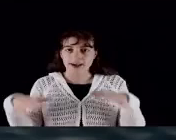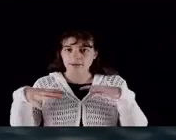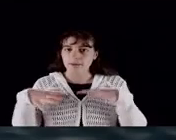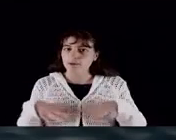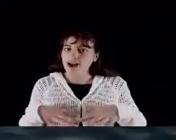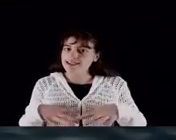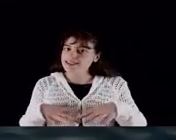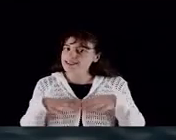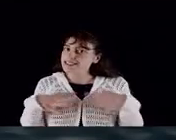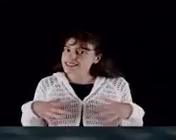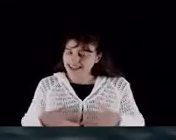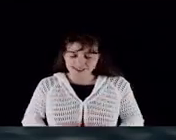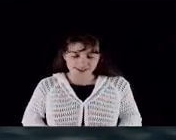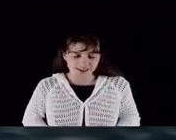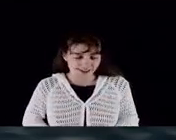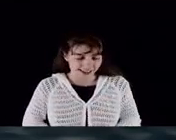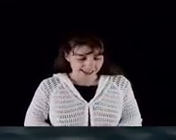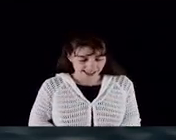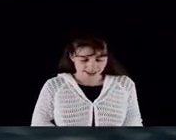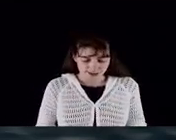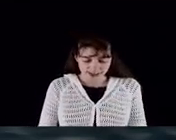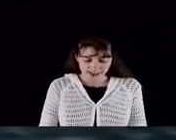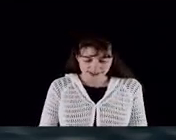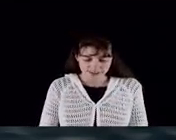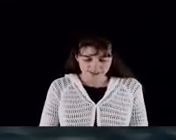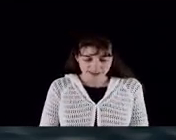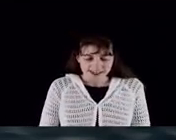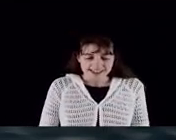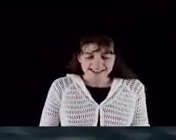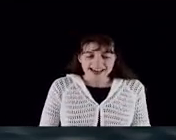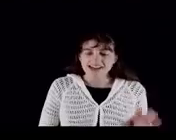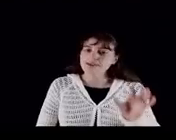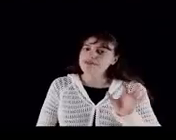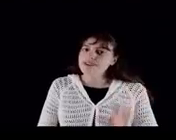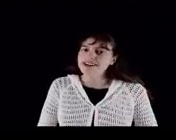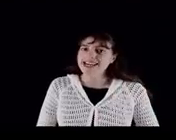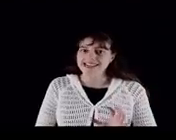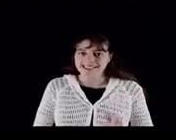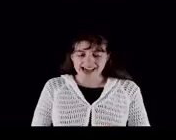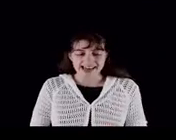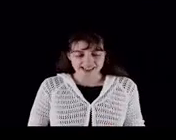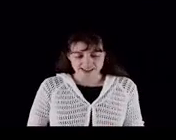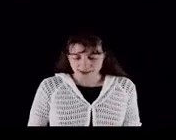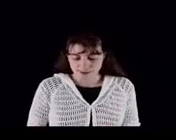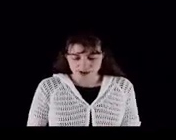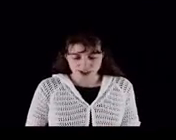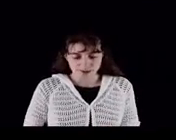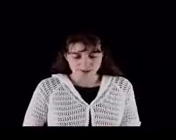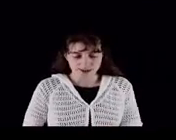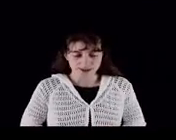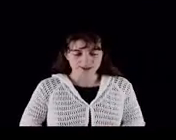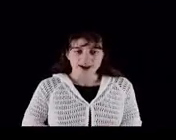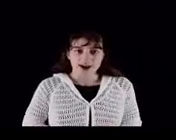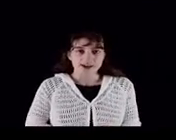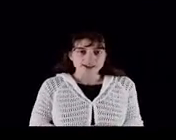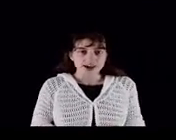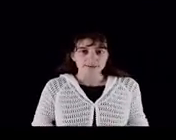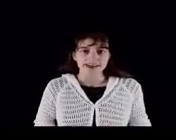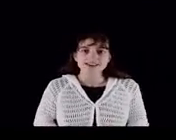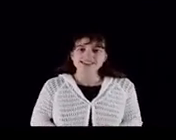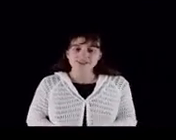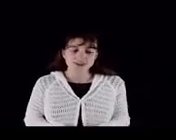that rest and sing that song in the trials. Today, I am very excited to be able to share with you our